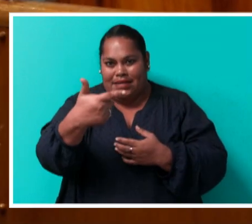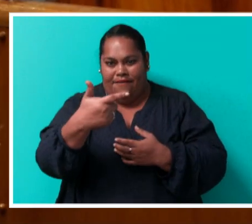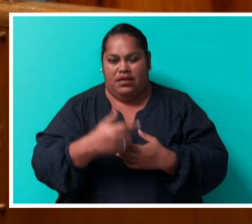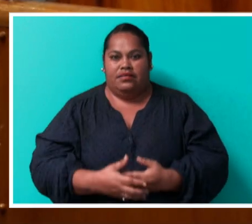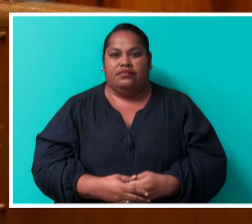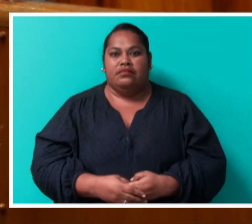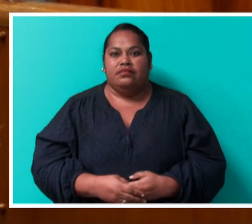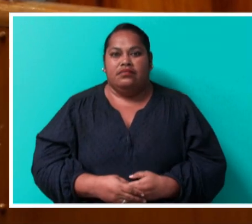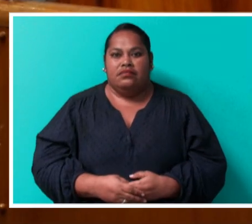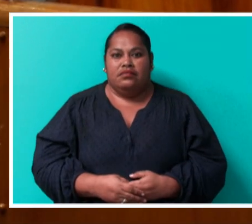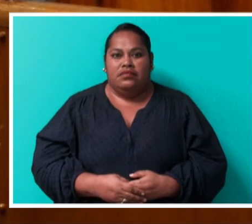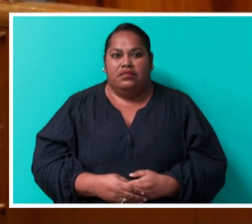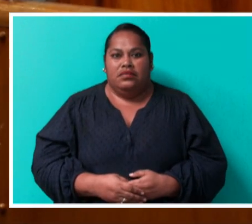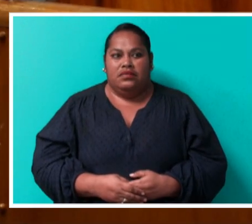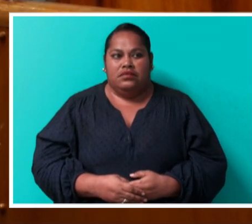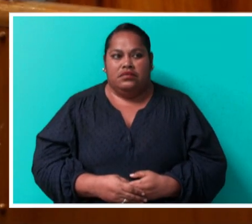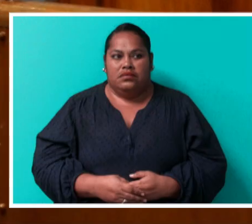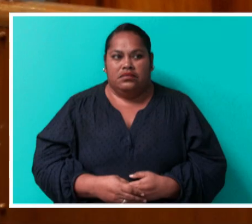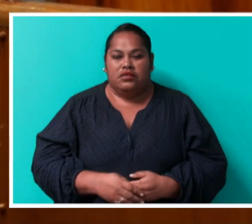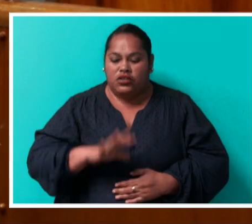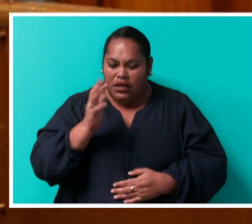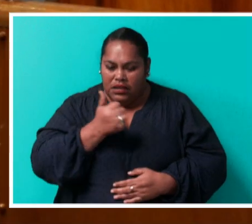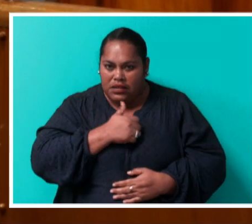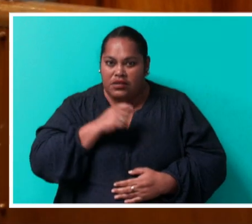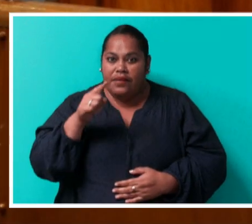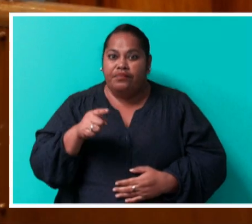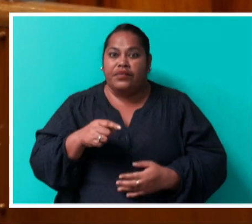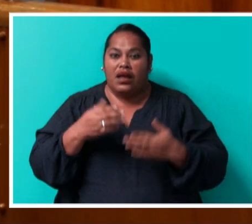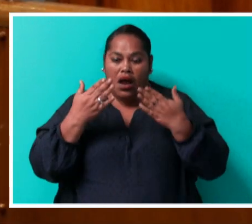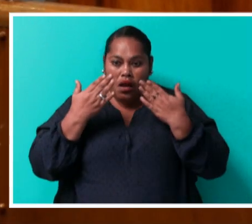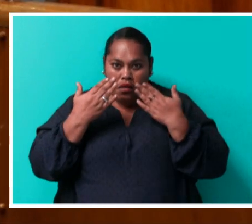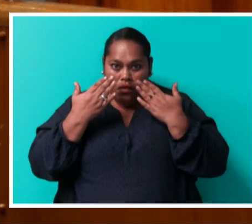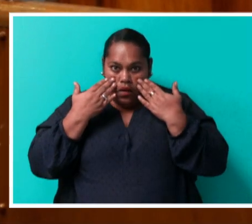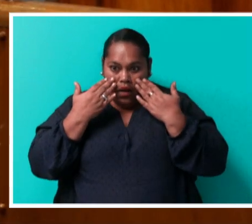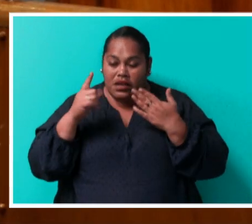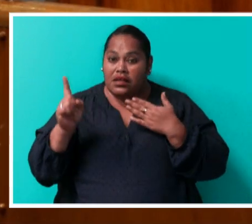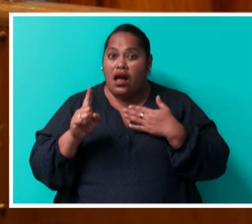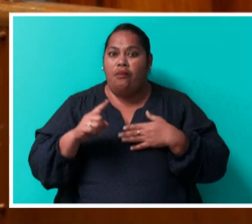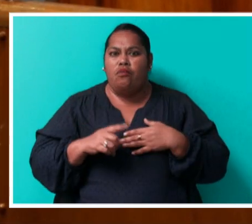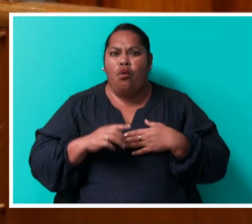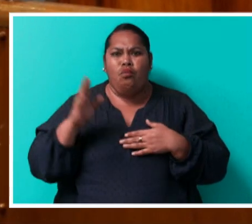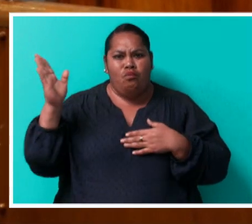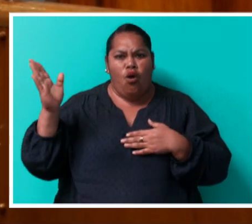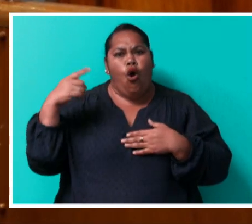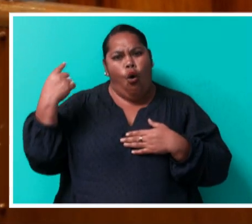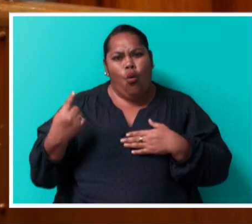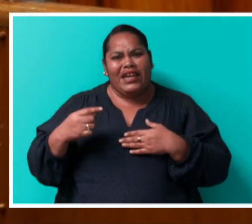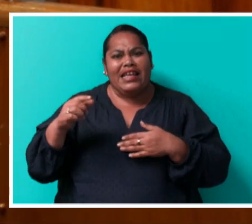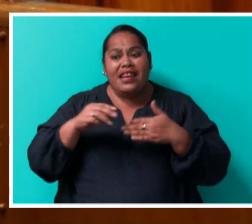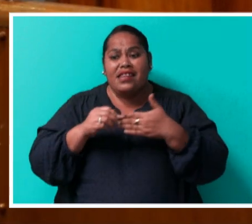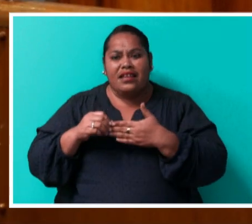They graciously acknowledged that I was the only leader at PALM 10 who was there at PALM 1